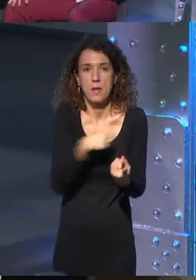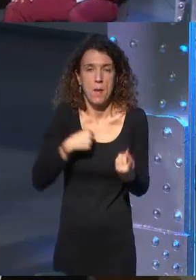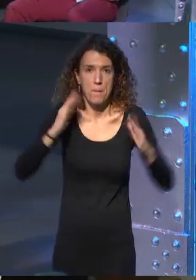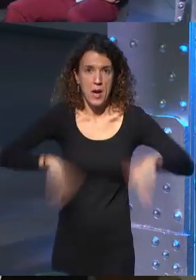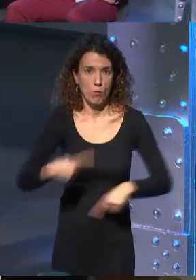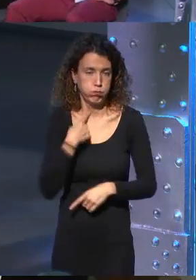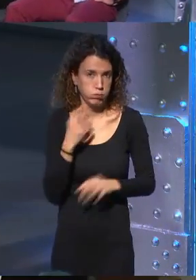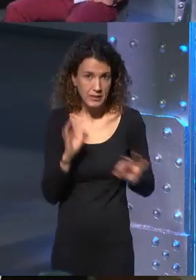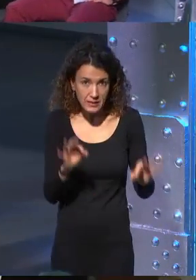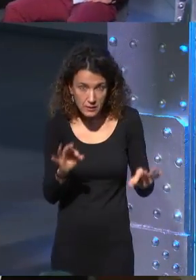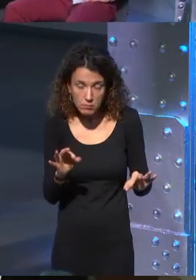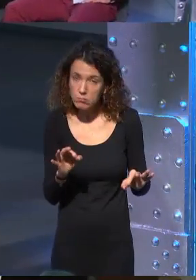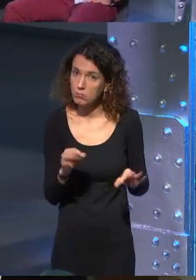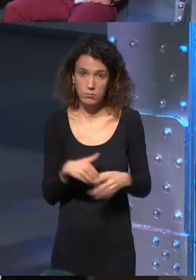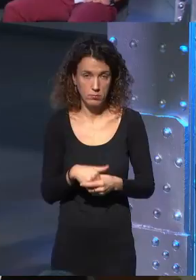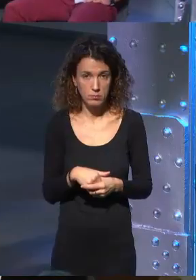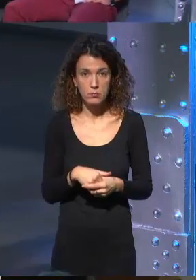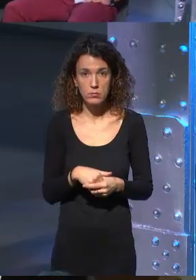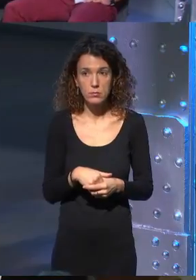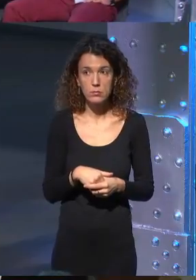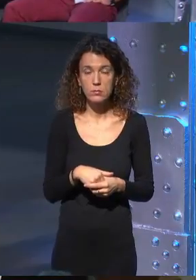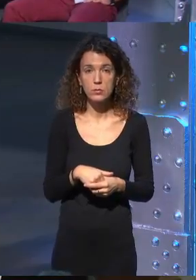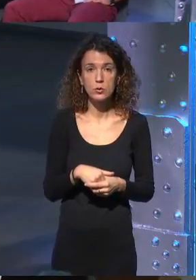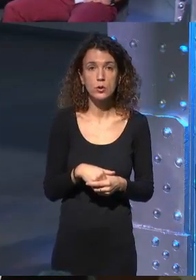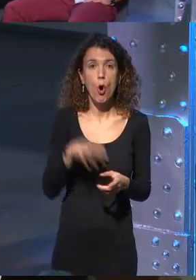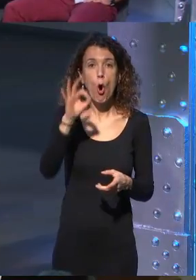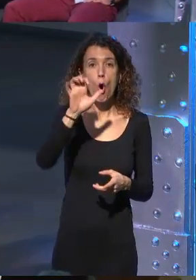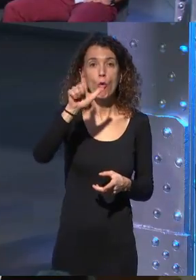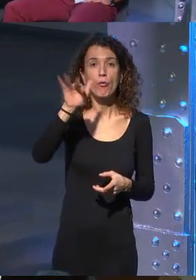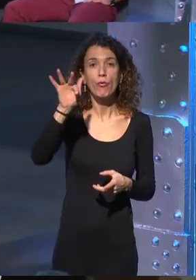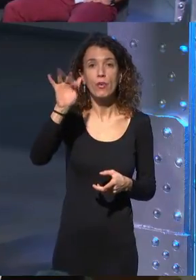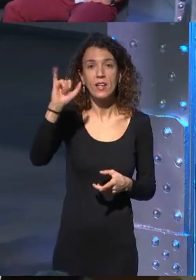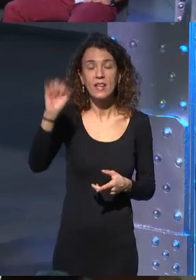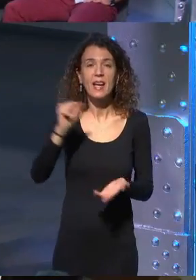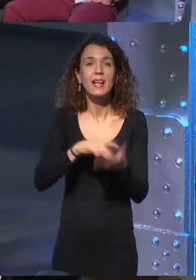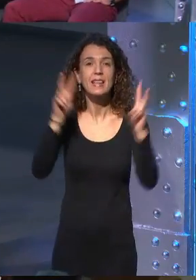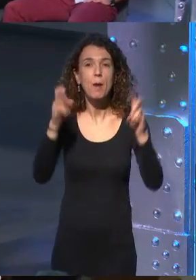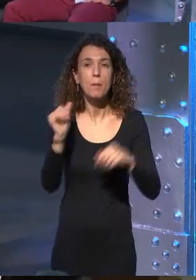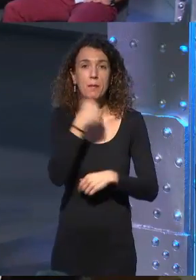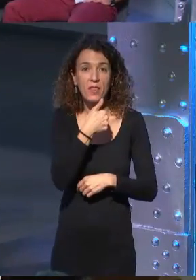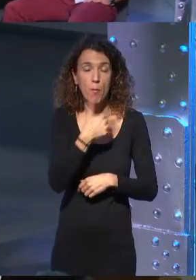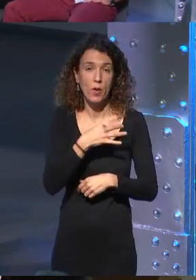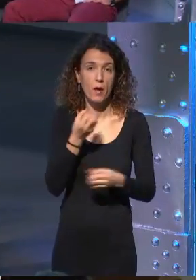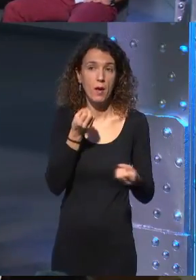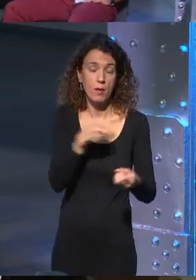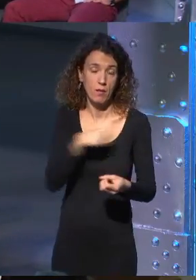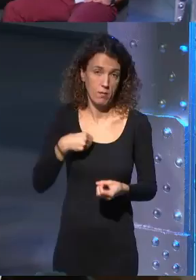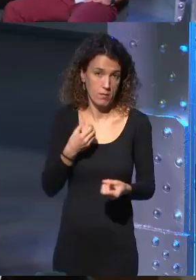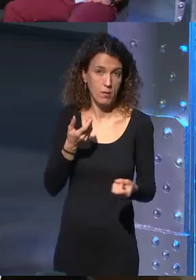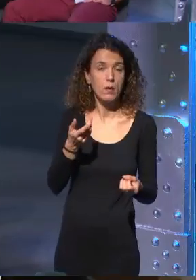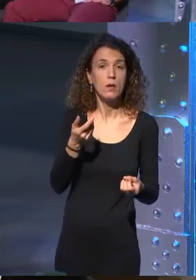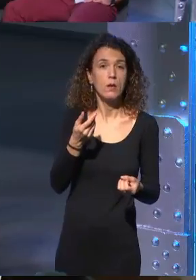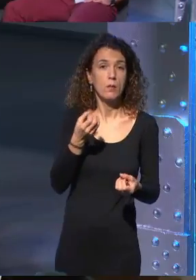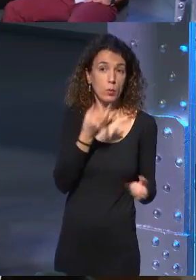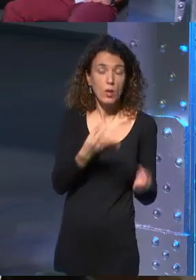the cost of this information is the loss of privacy. This is why it's not for free. I don't know, Ophelia, if you can contribute anything else. I wanted